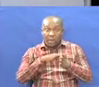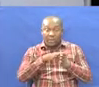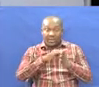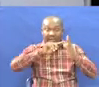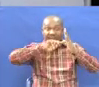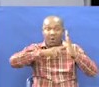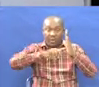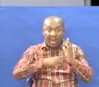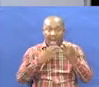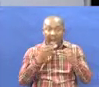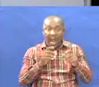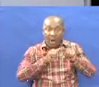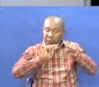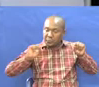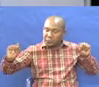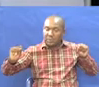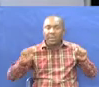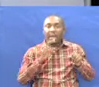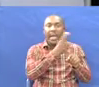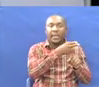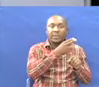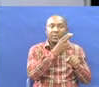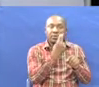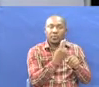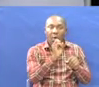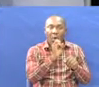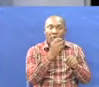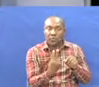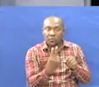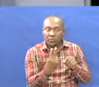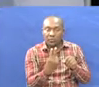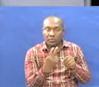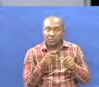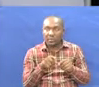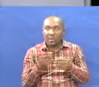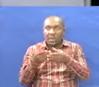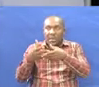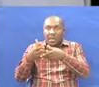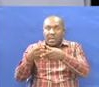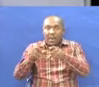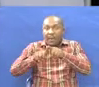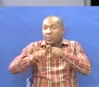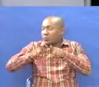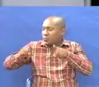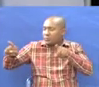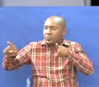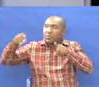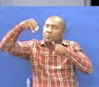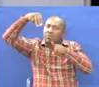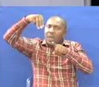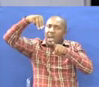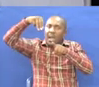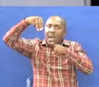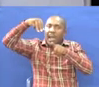how is it written? It is written H2O2. This one decomposes under MnO2.